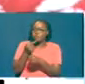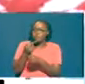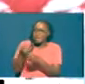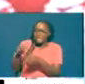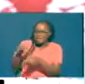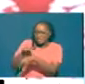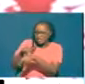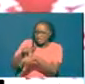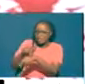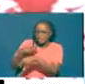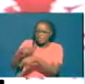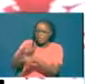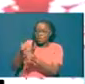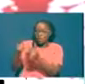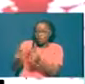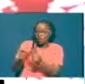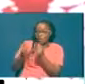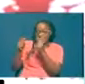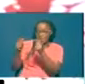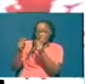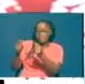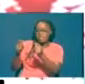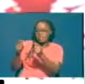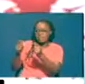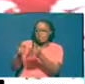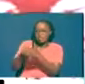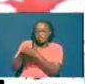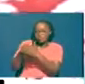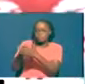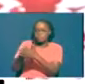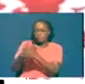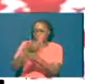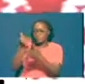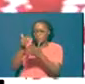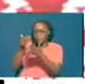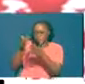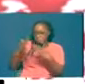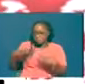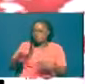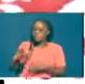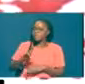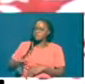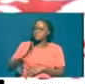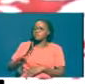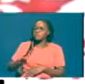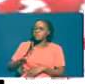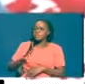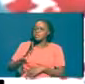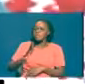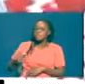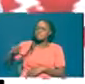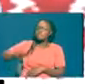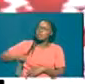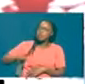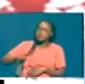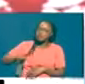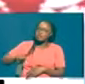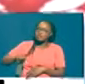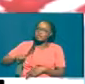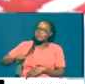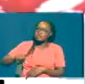our talent. He pushed us to be the best world you could be. And the worst thing is, like, being on this